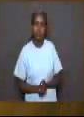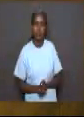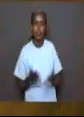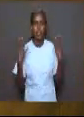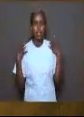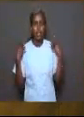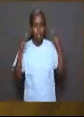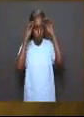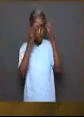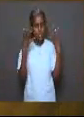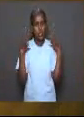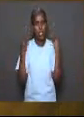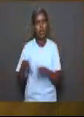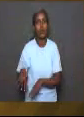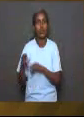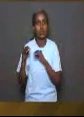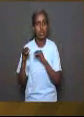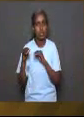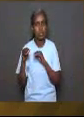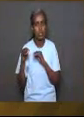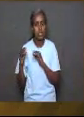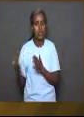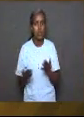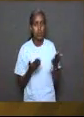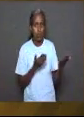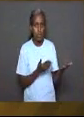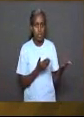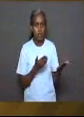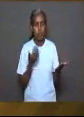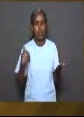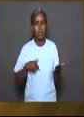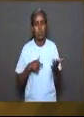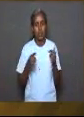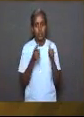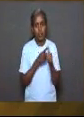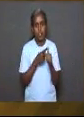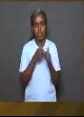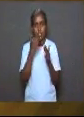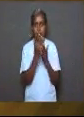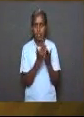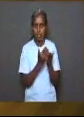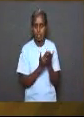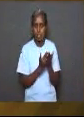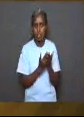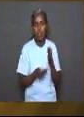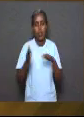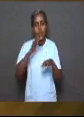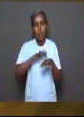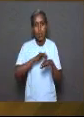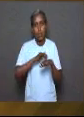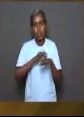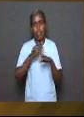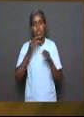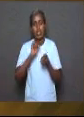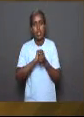Hello, teacher. Hello, students. Welcome to our first lesson on inverse